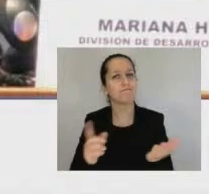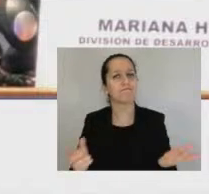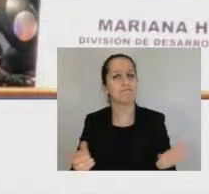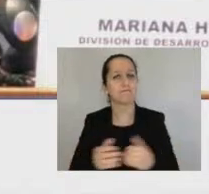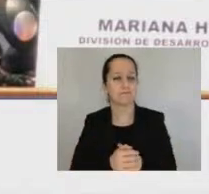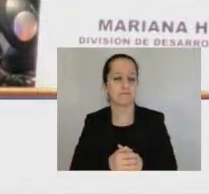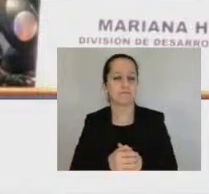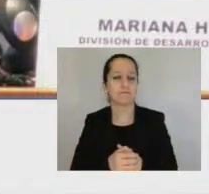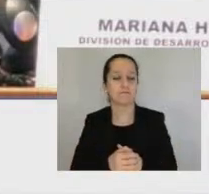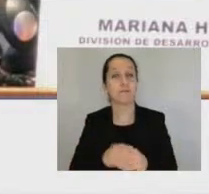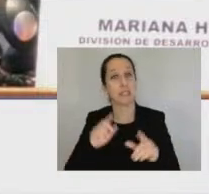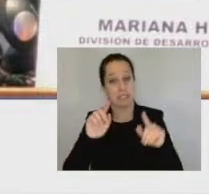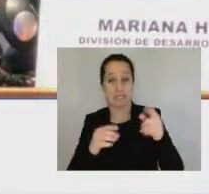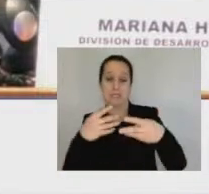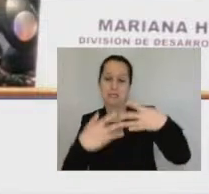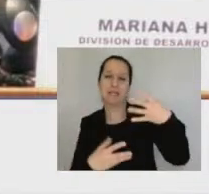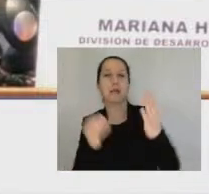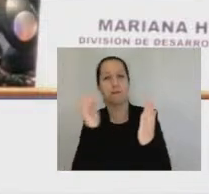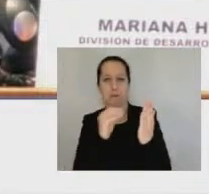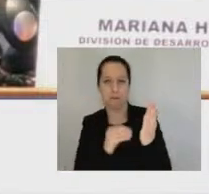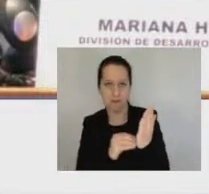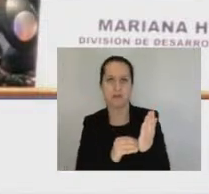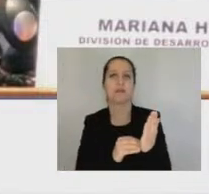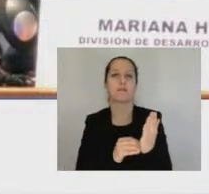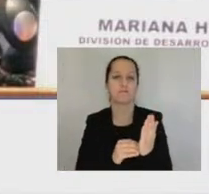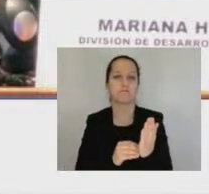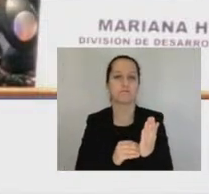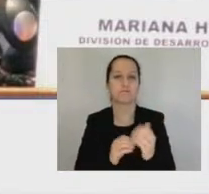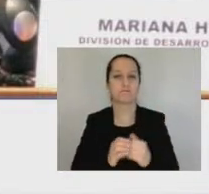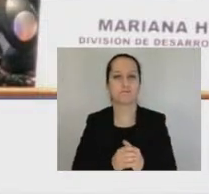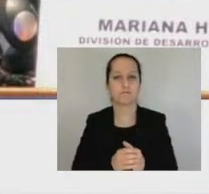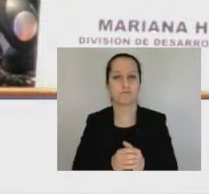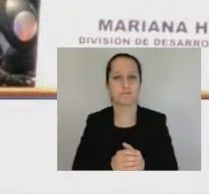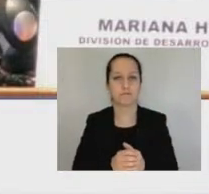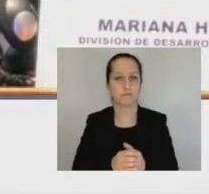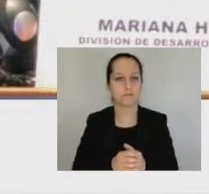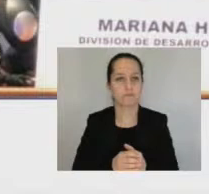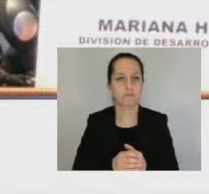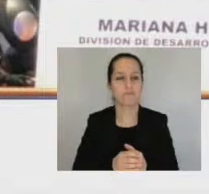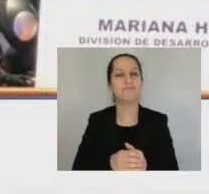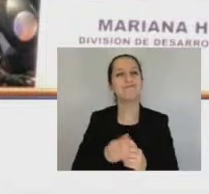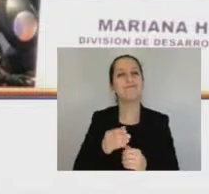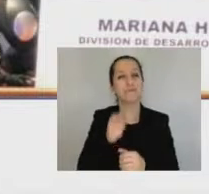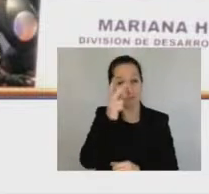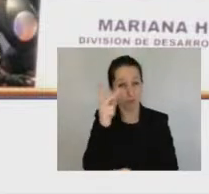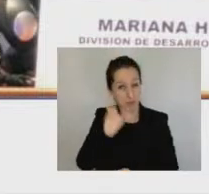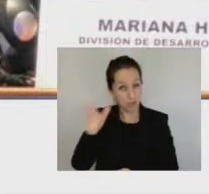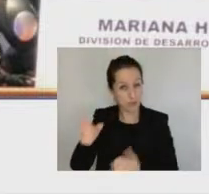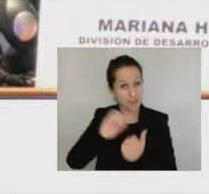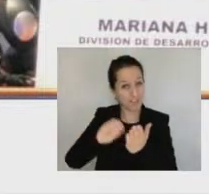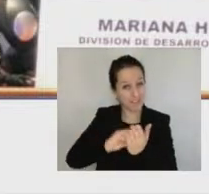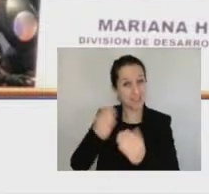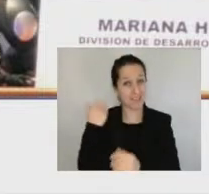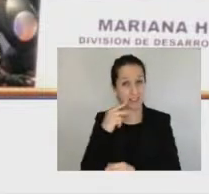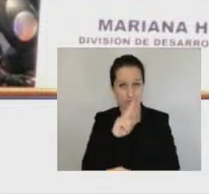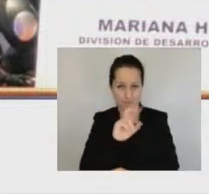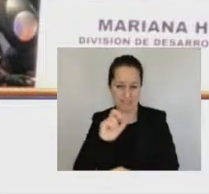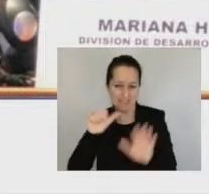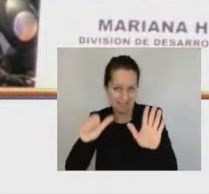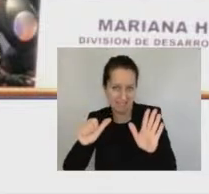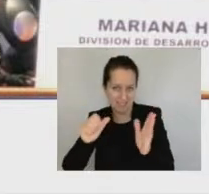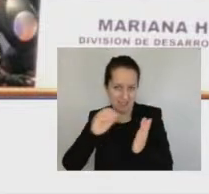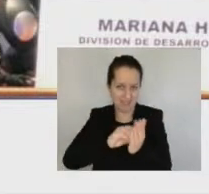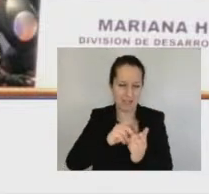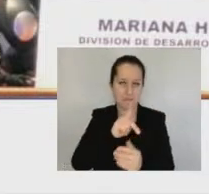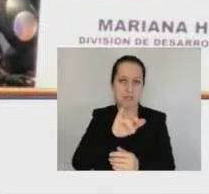And there we had variables that Freire-Guignou included in 2006. So with